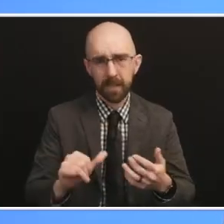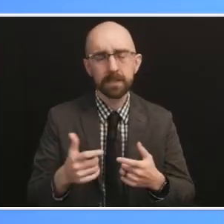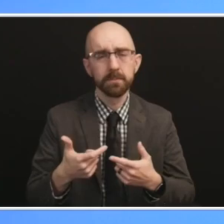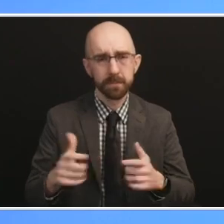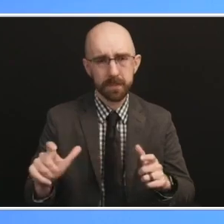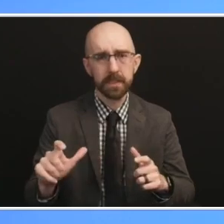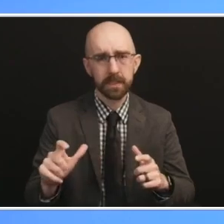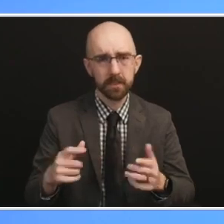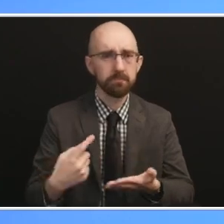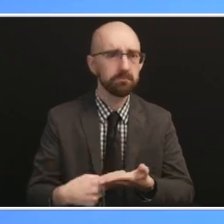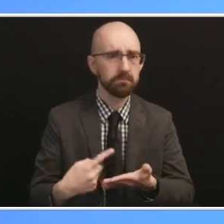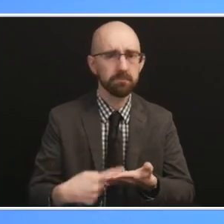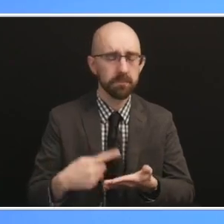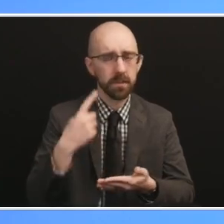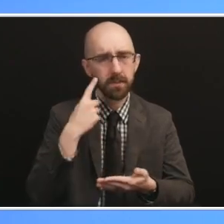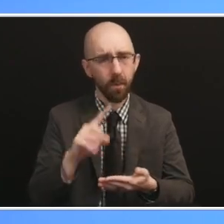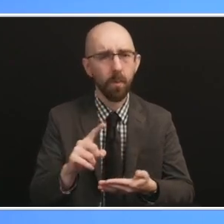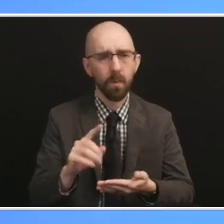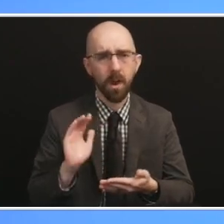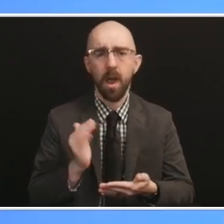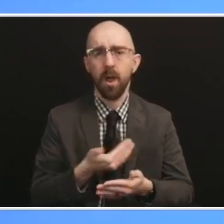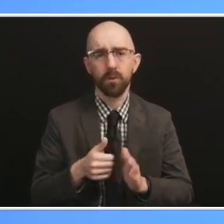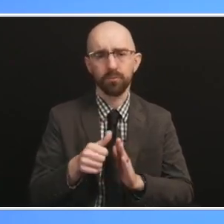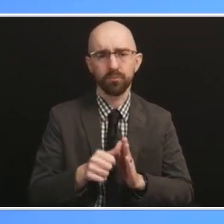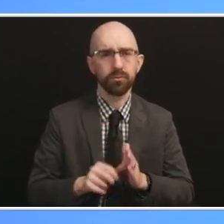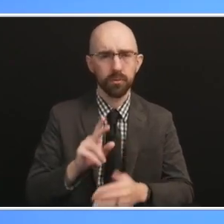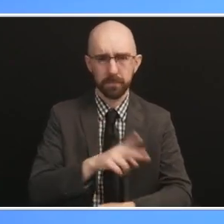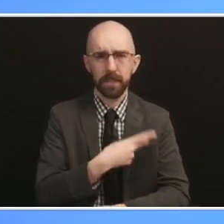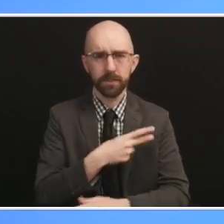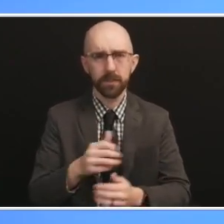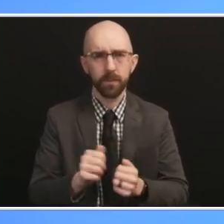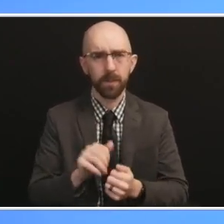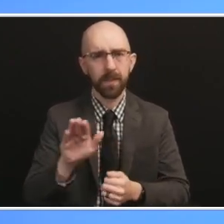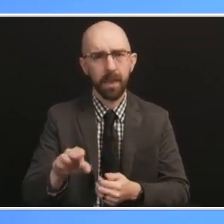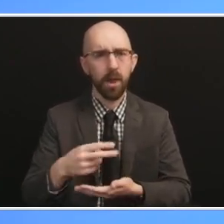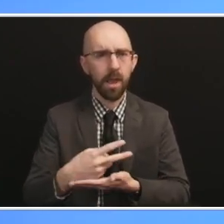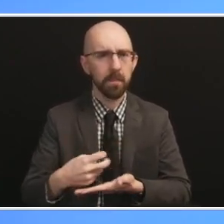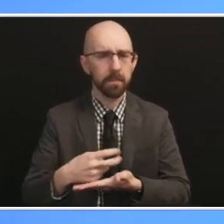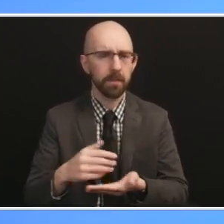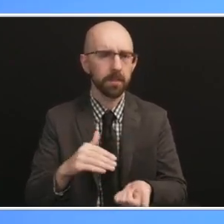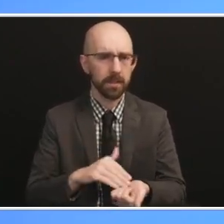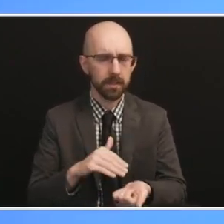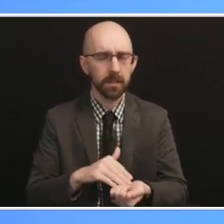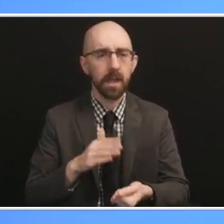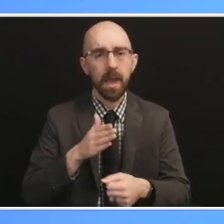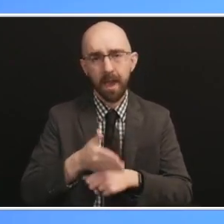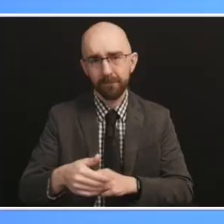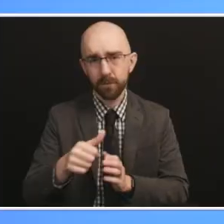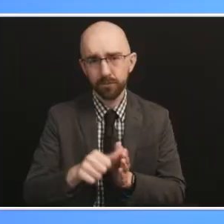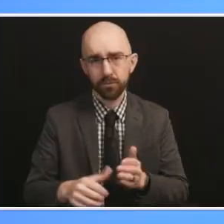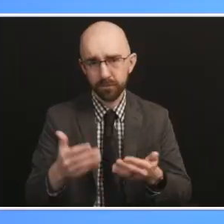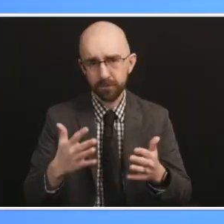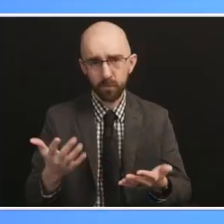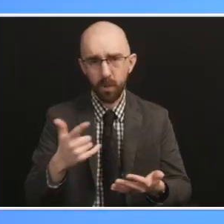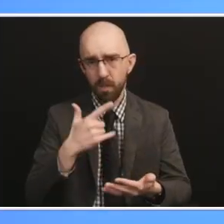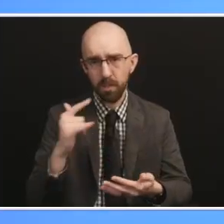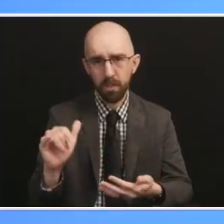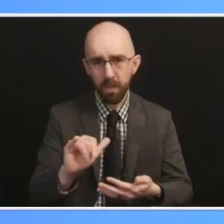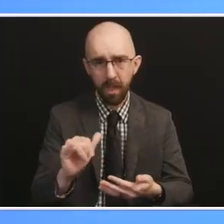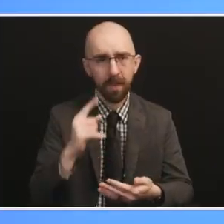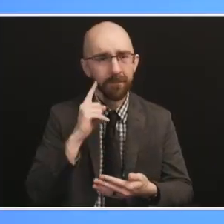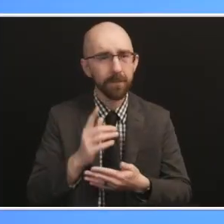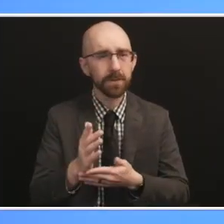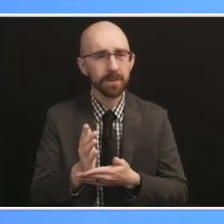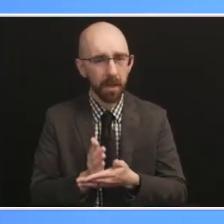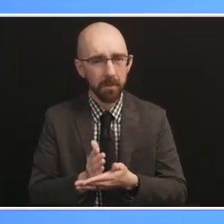conversation for our surgical patients with their epileptologists after surgery, what that might look like. For some,